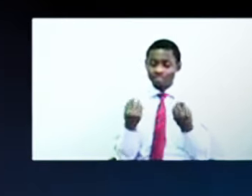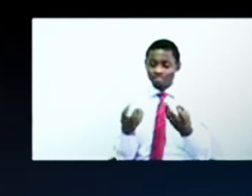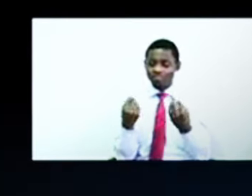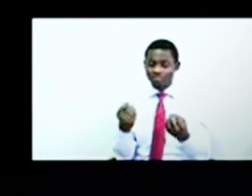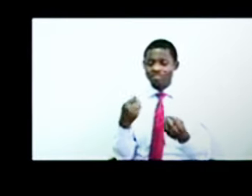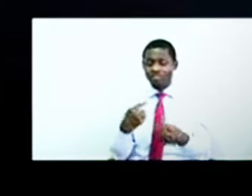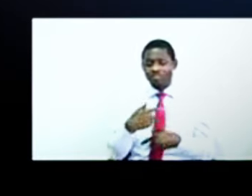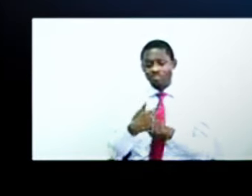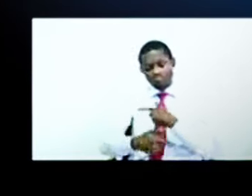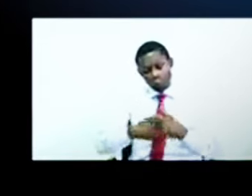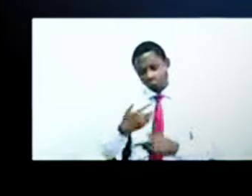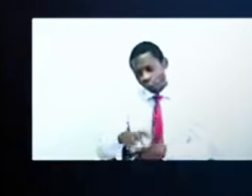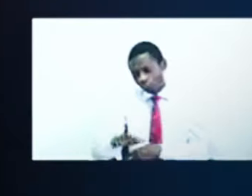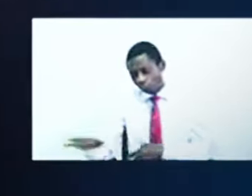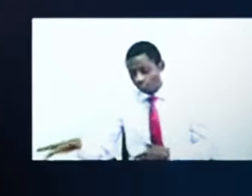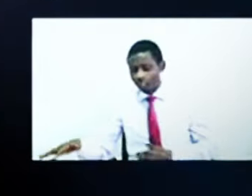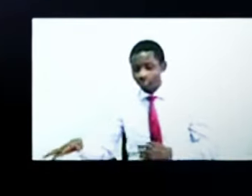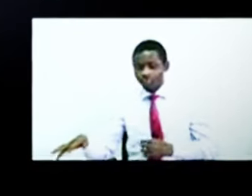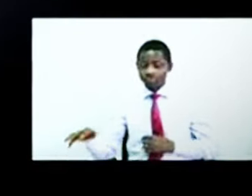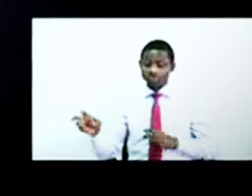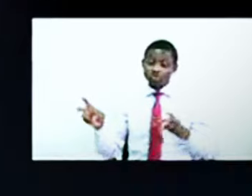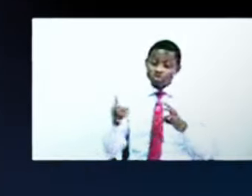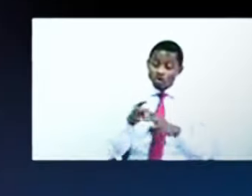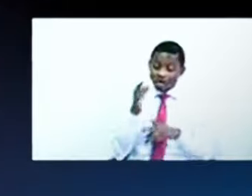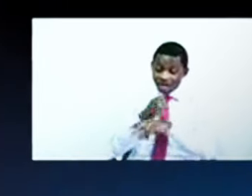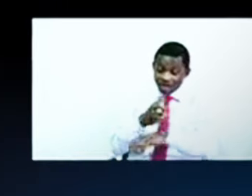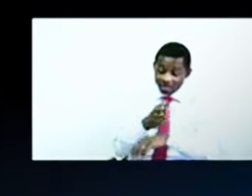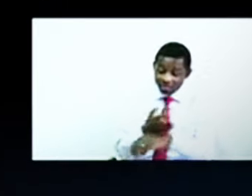Dory? And so, after waiting patiently,